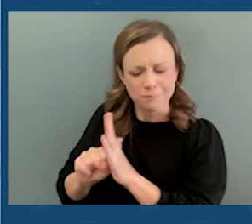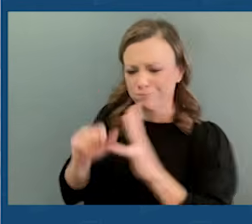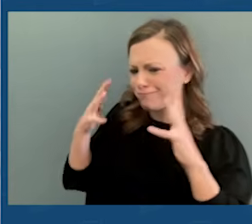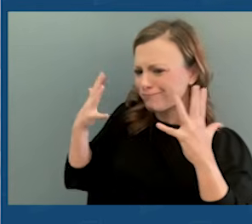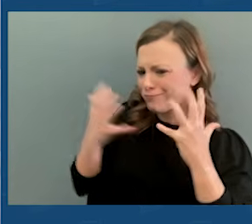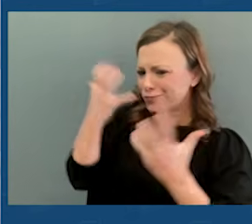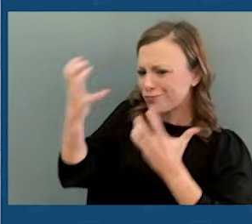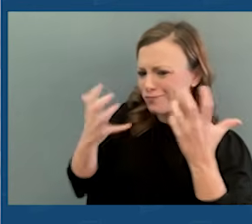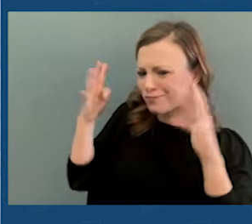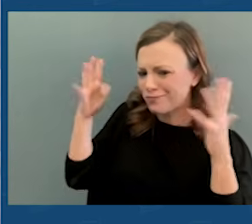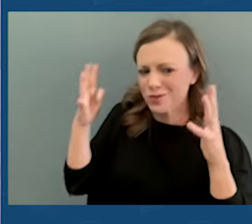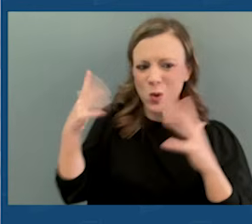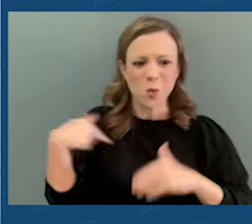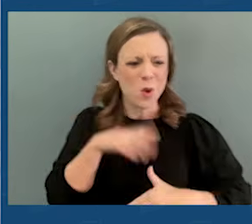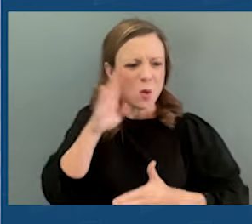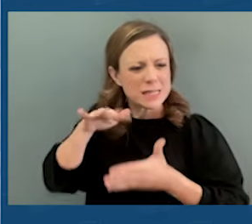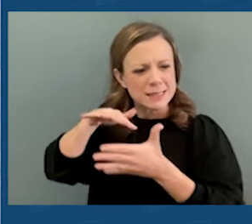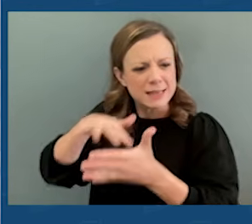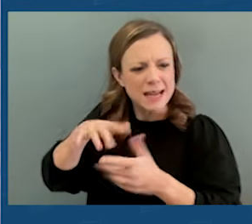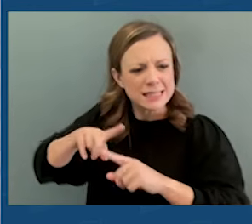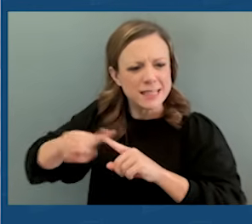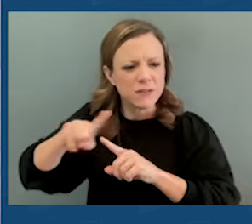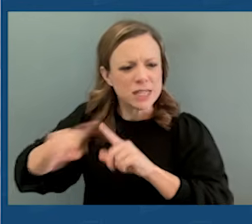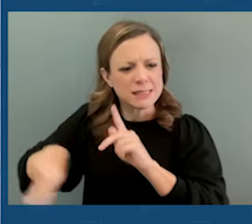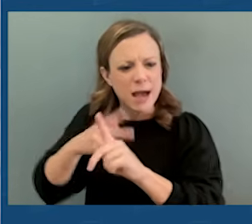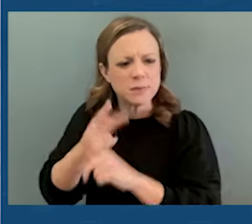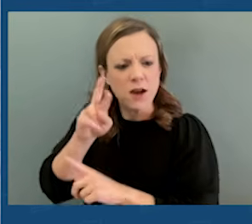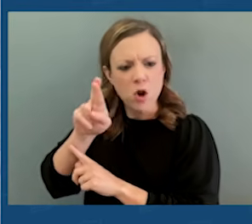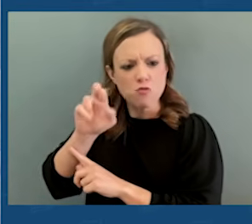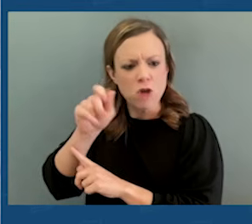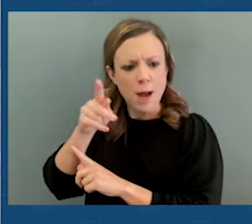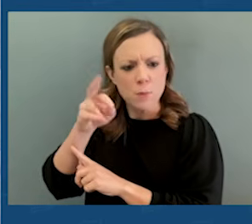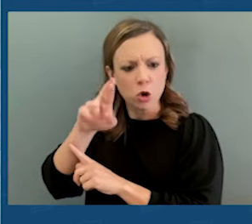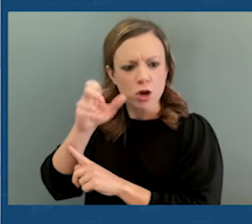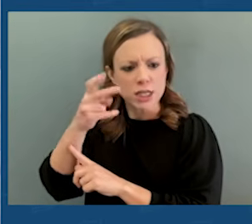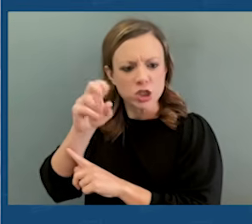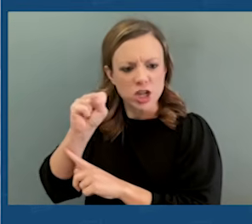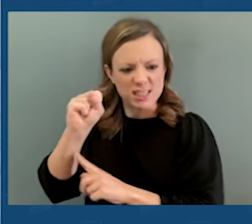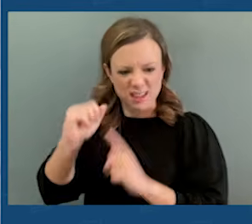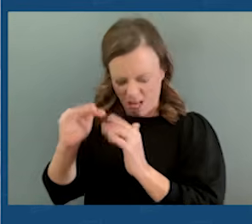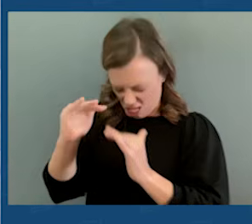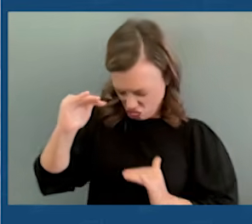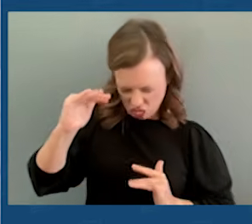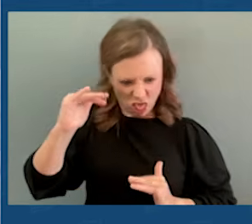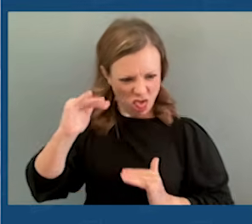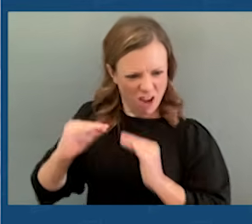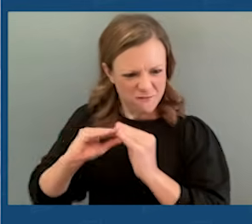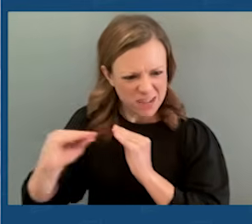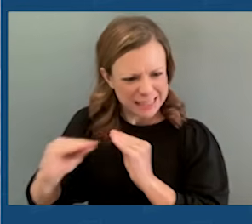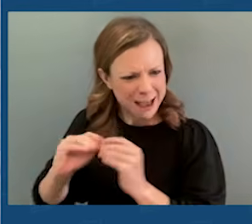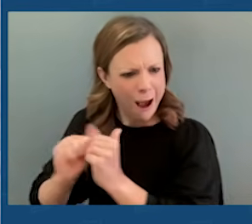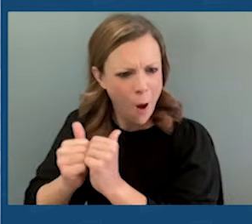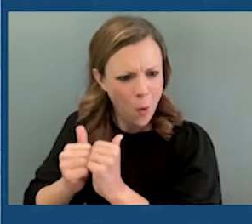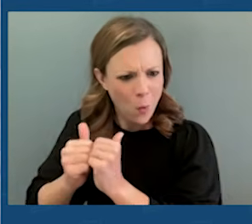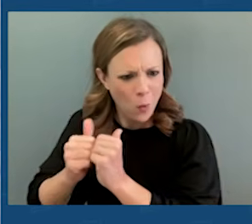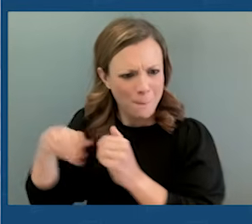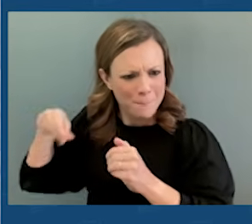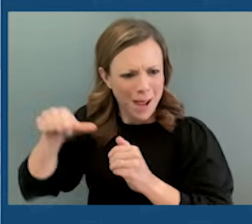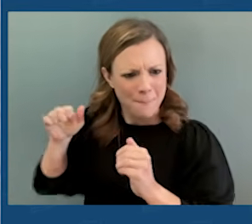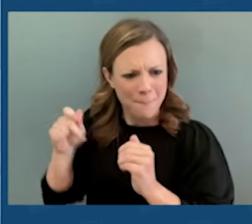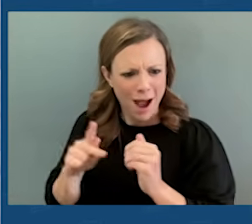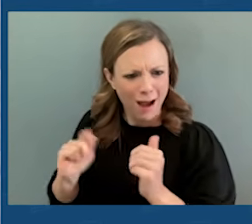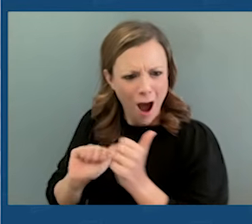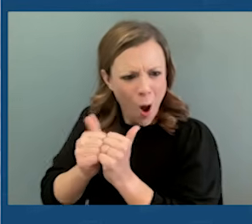We'll study various forms of reparations and how we can help right the wrongs of the past. And I want to